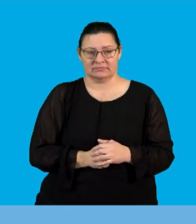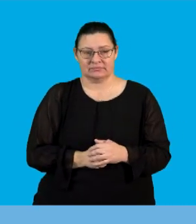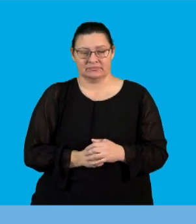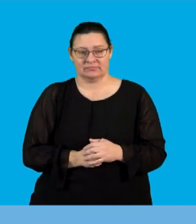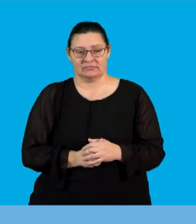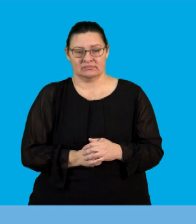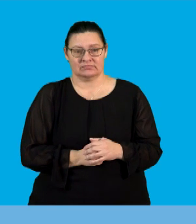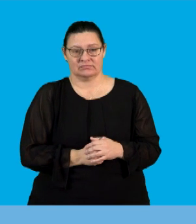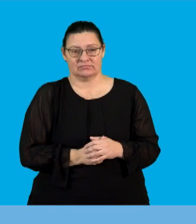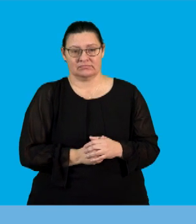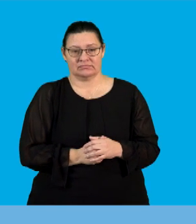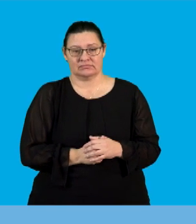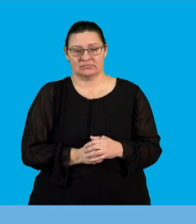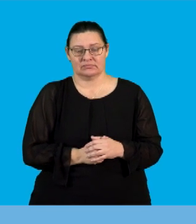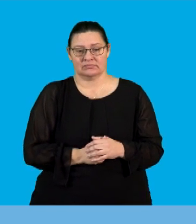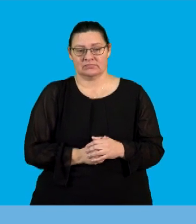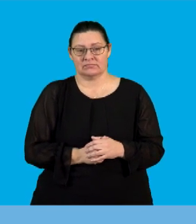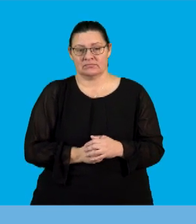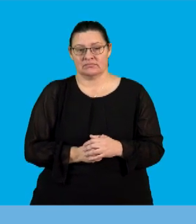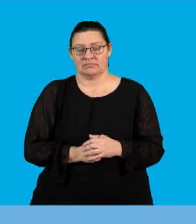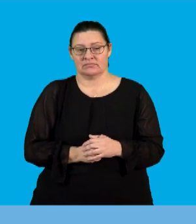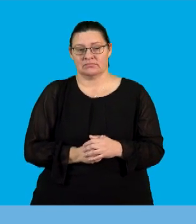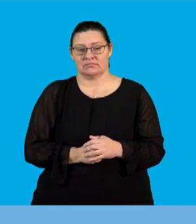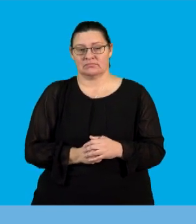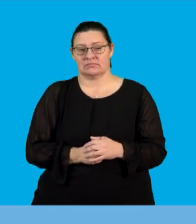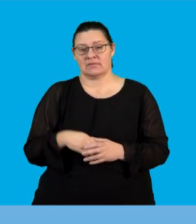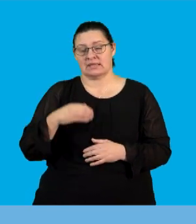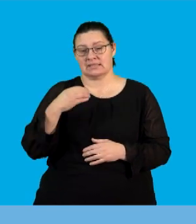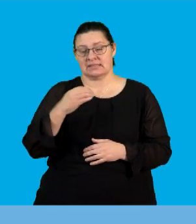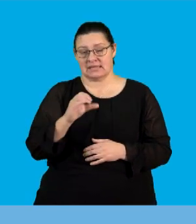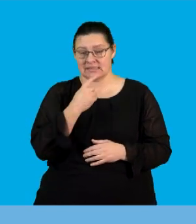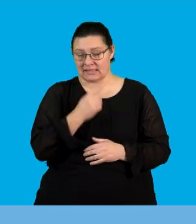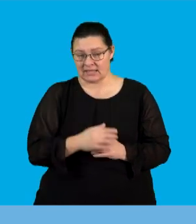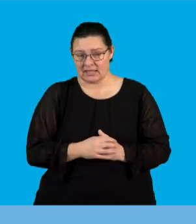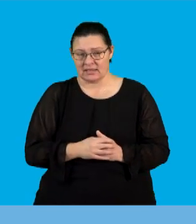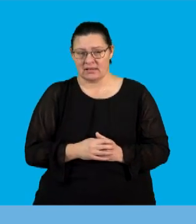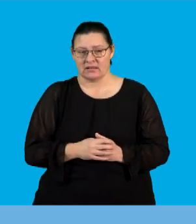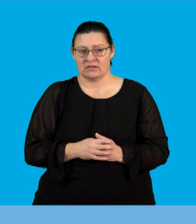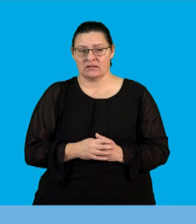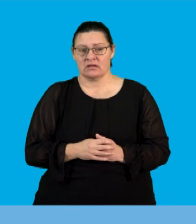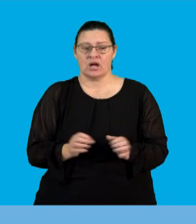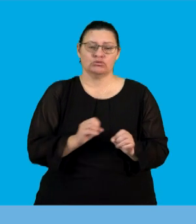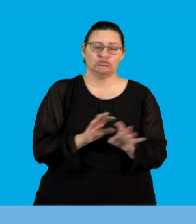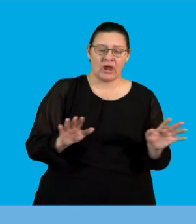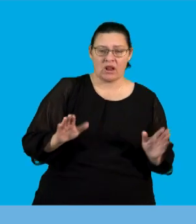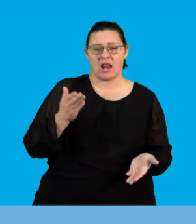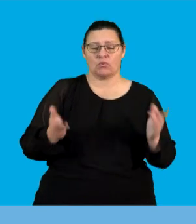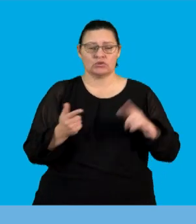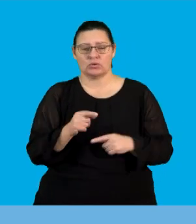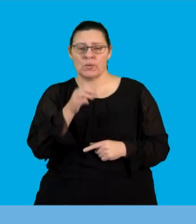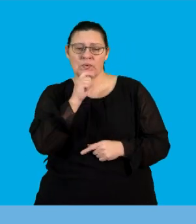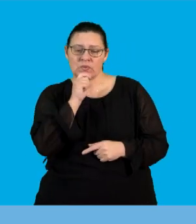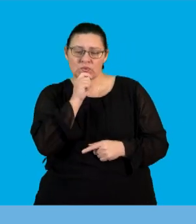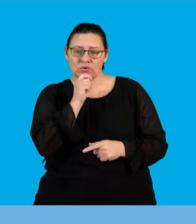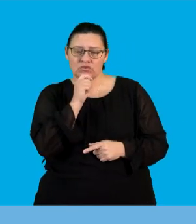So this is going to be your acid rain. Then question C says, what general equation do we